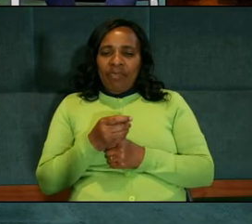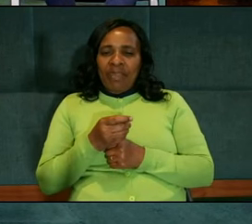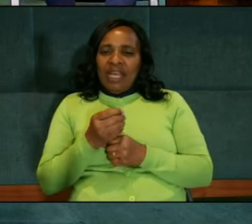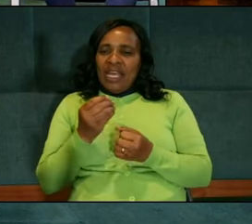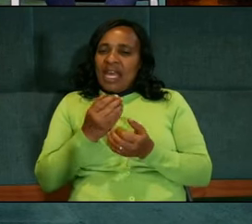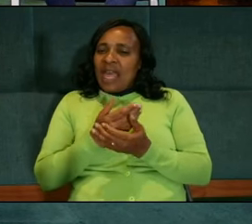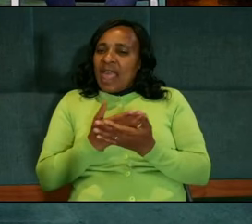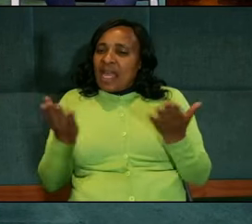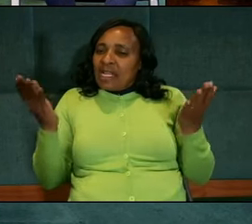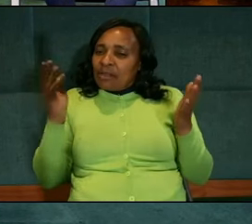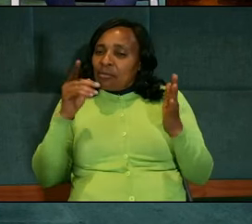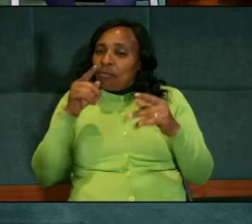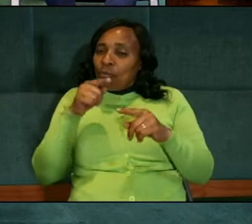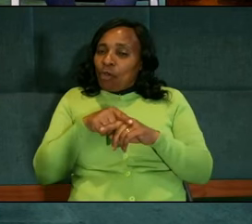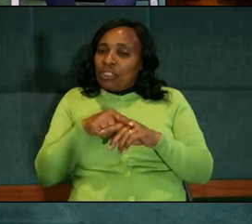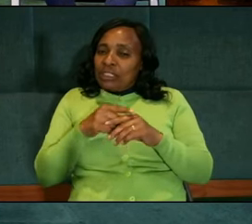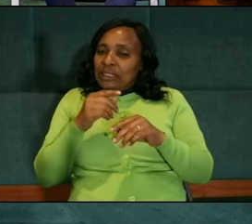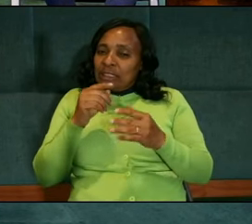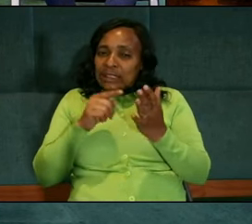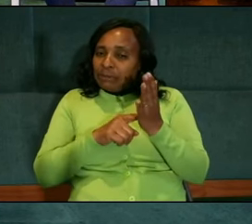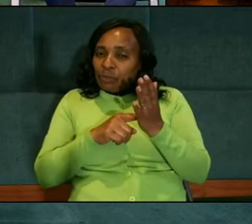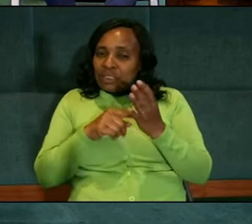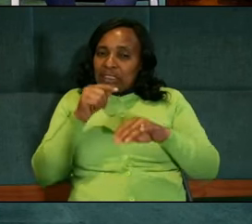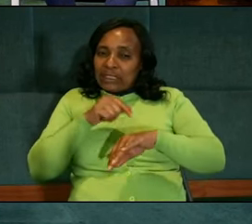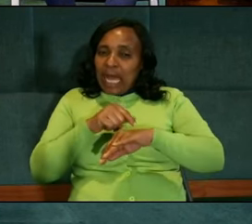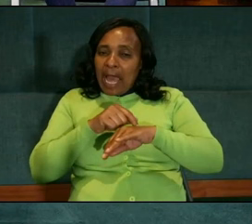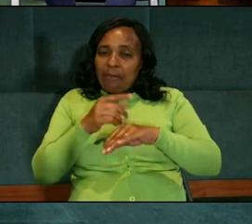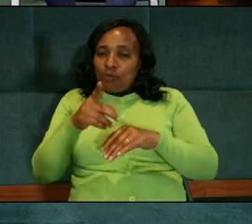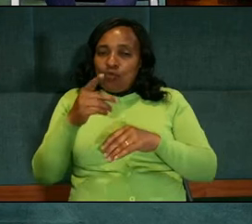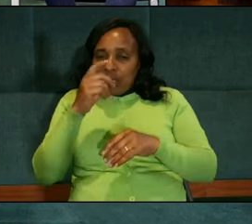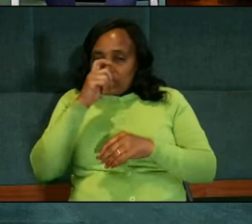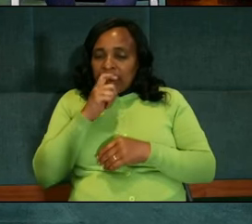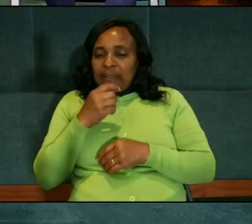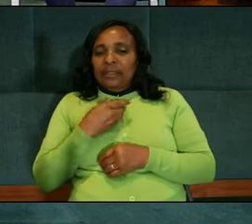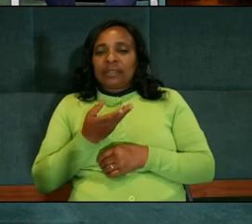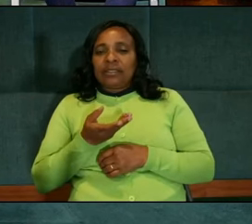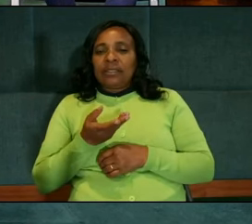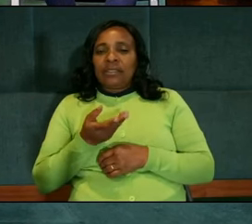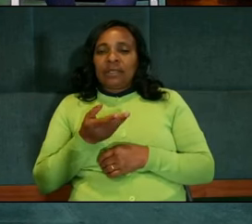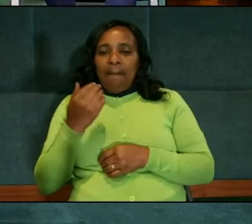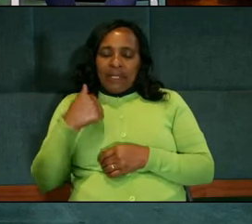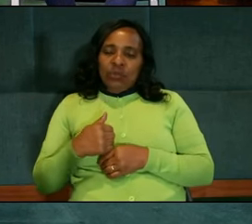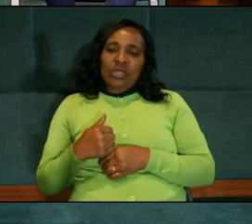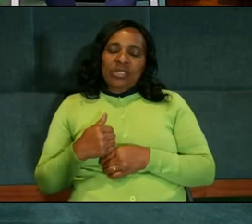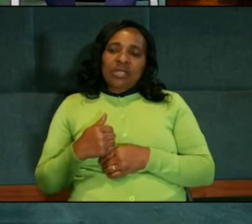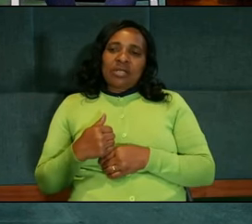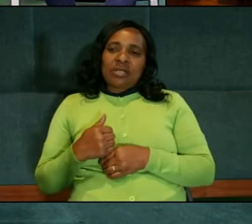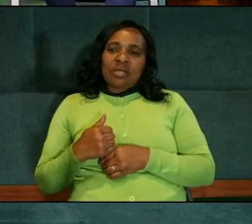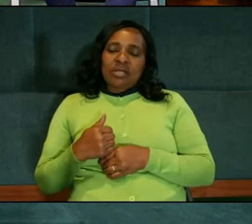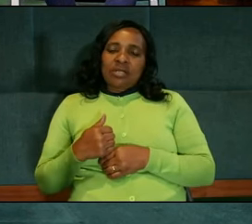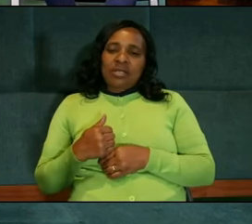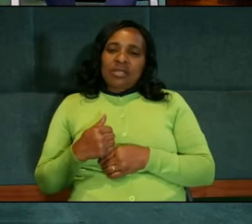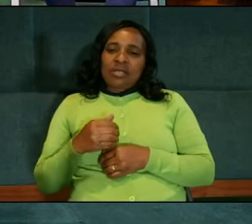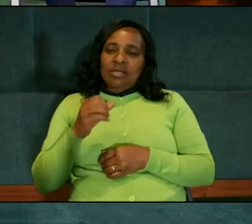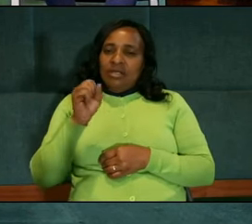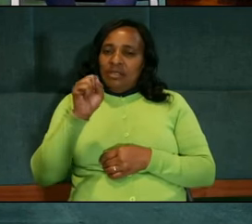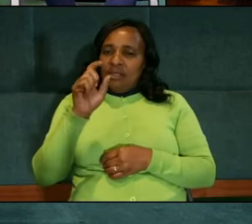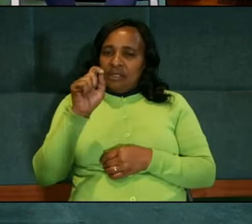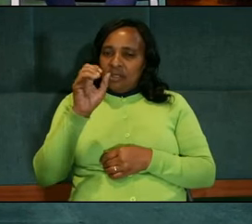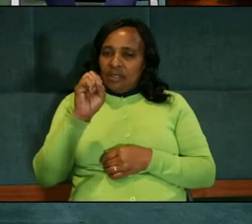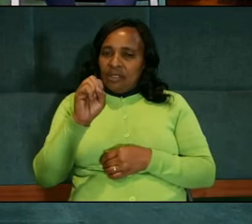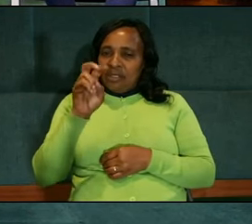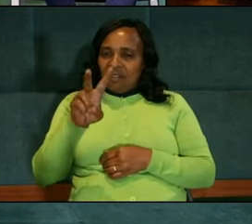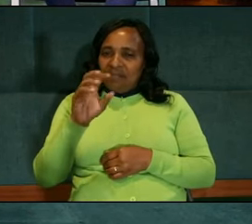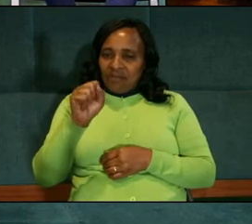Is there a point in time whereby we can actually say we were jealous of something? Personally now. Steve, have you ever